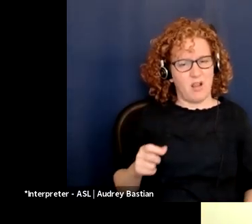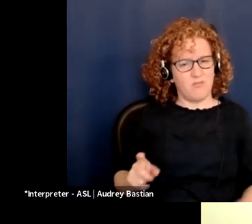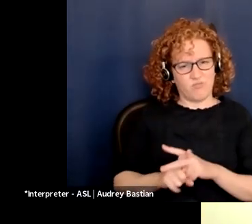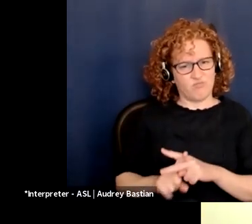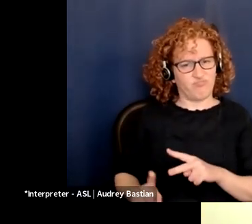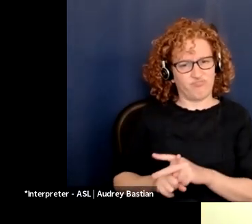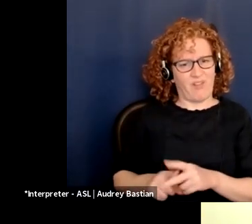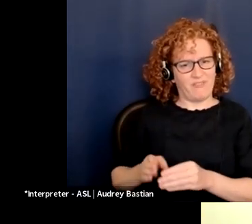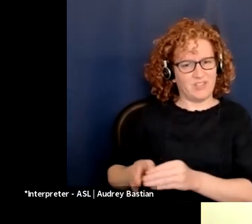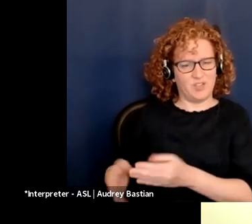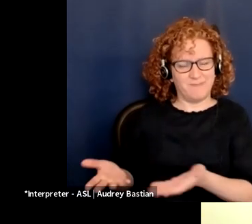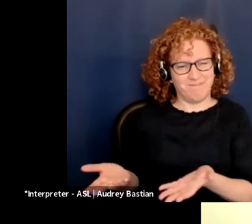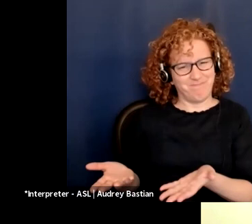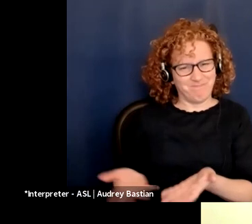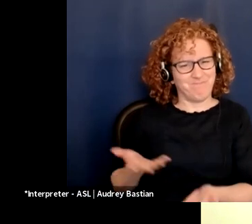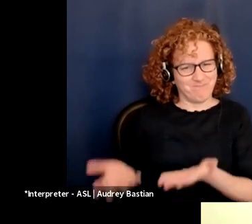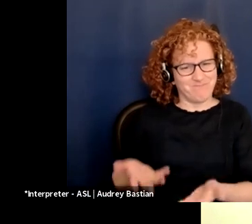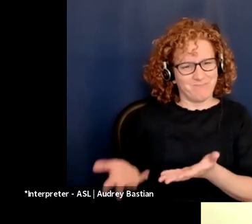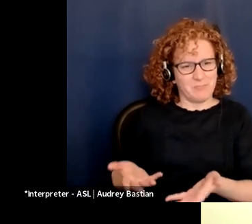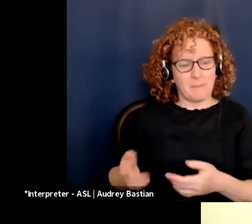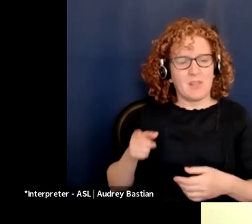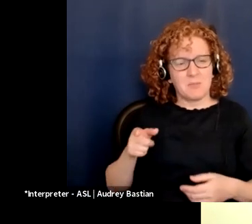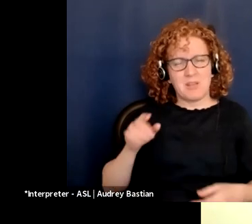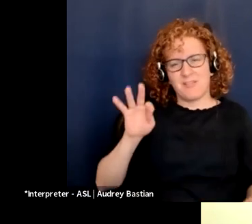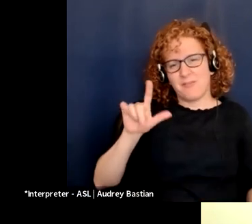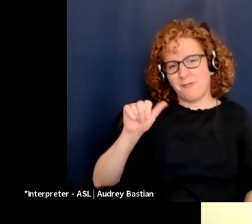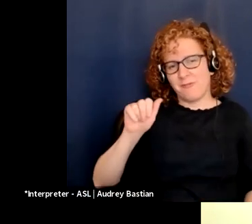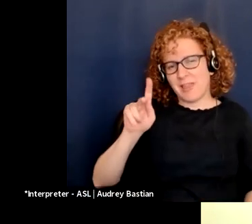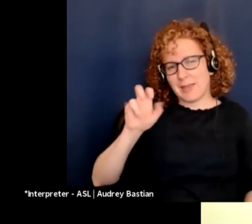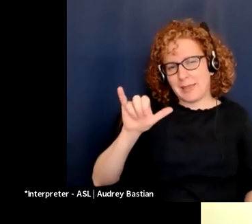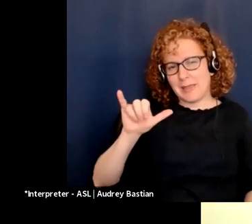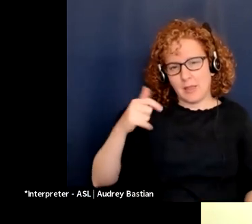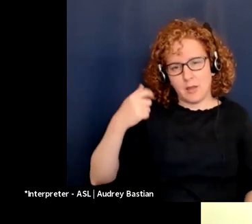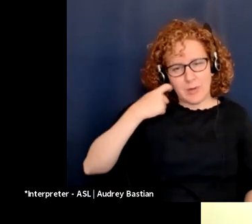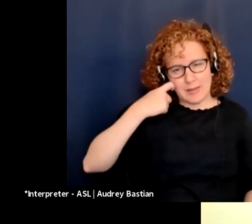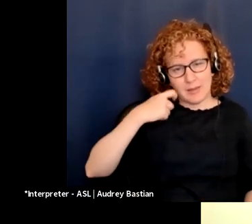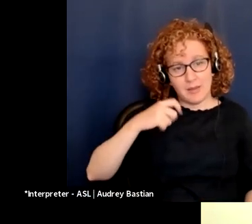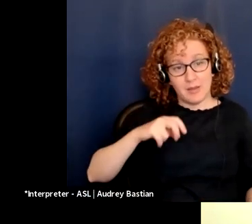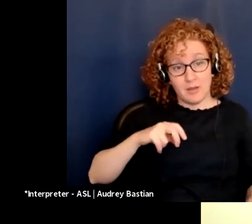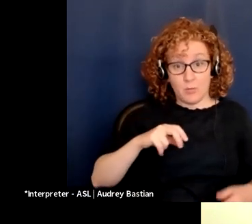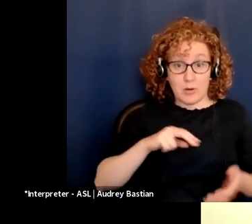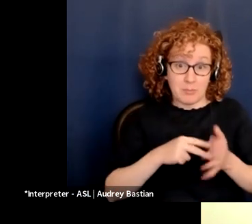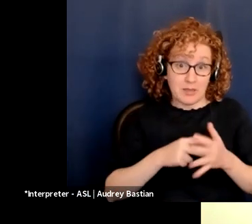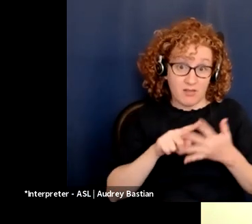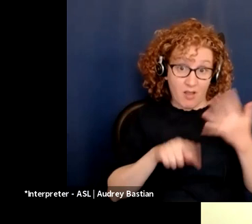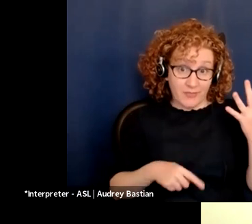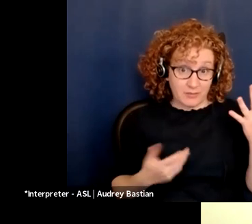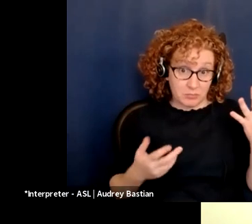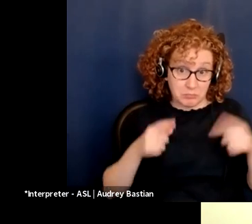And I find that sometimes, and like, she's been a little flaky lately can mean a lot of things. Like, she hasn't been doing the work. Well,